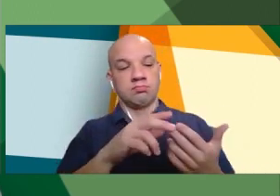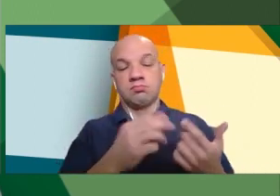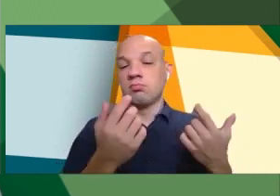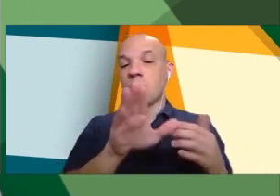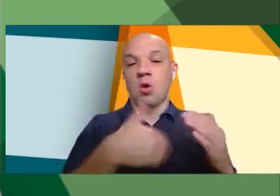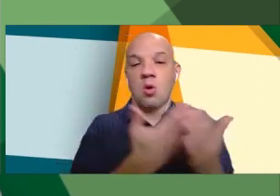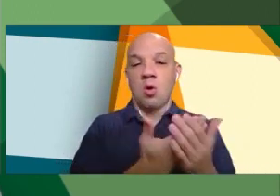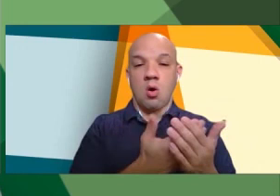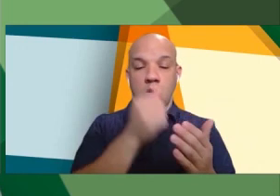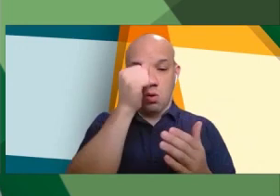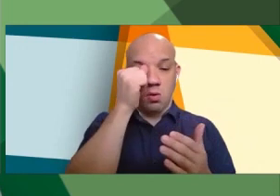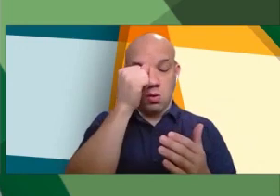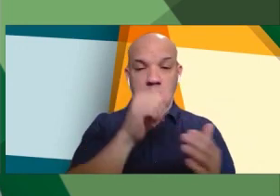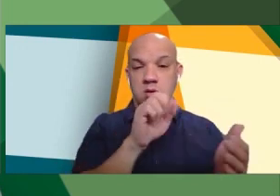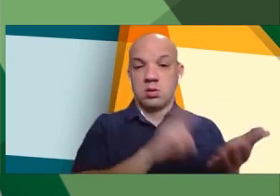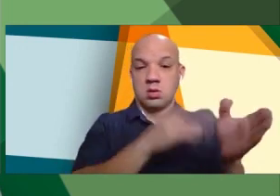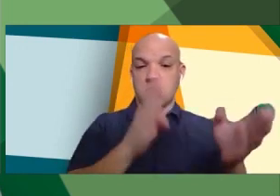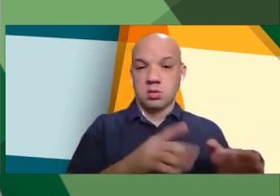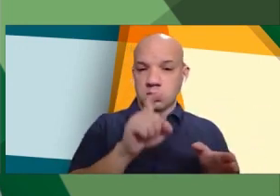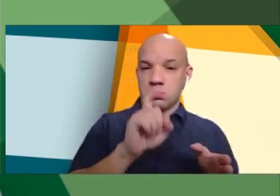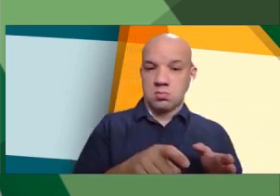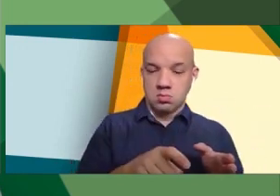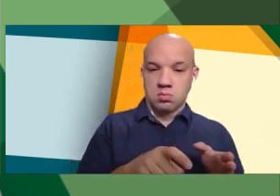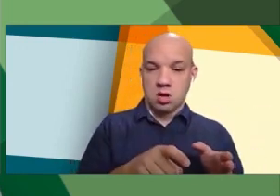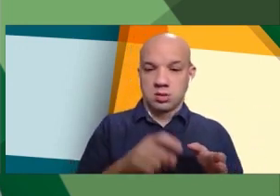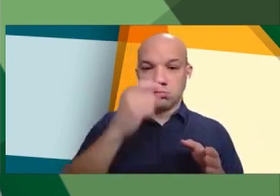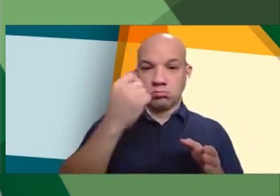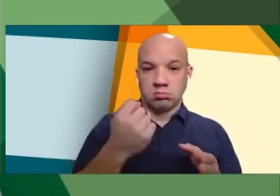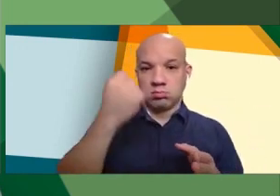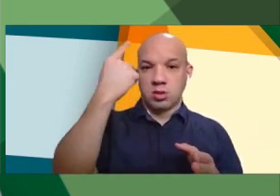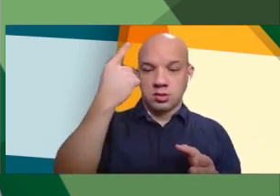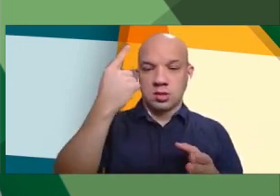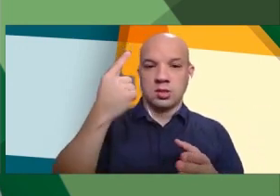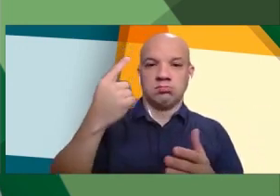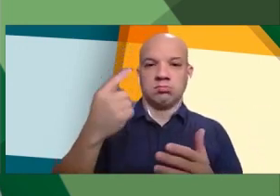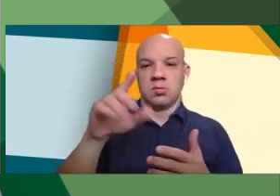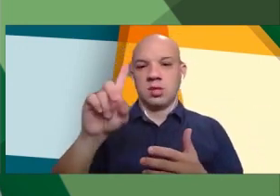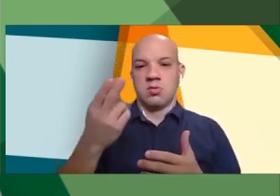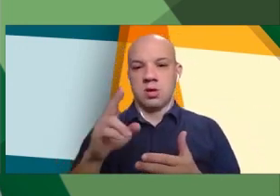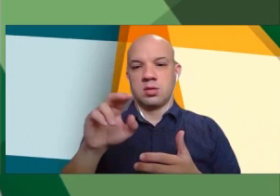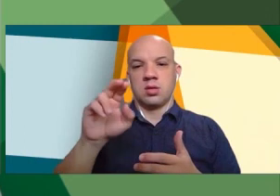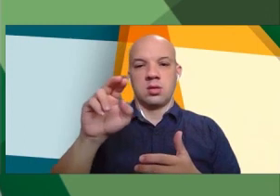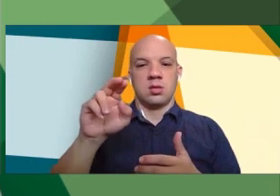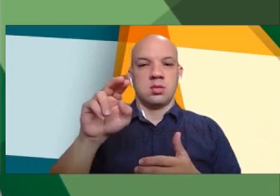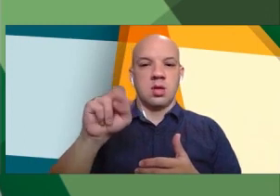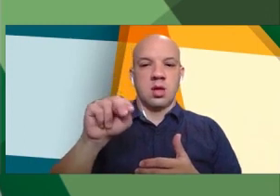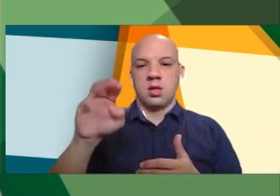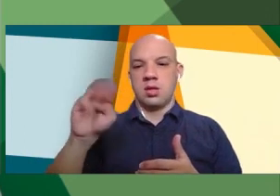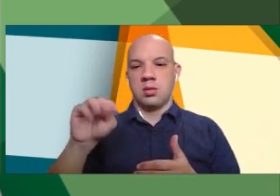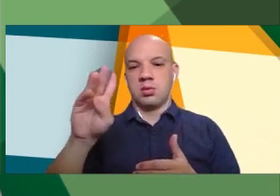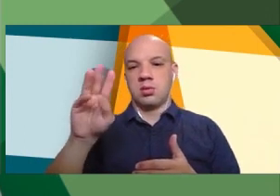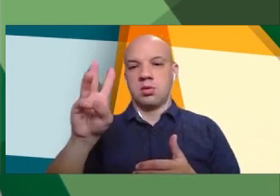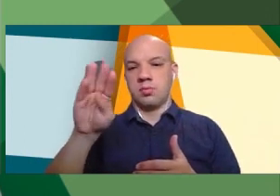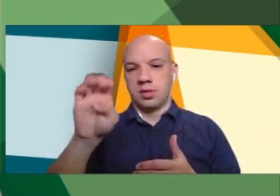contractors must read and understand PRDOH MWBE policy that is available in